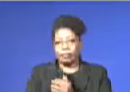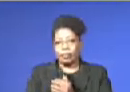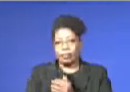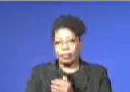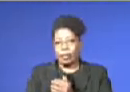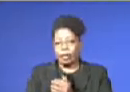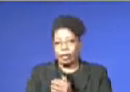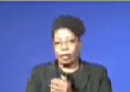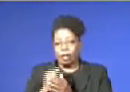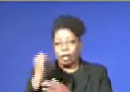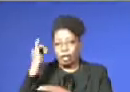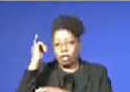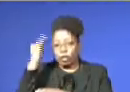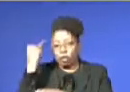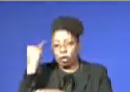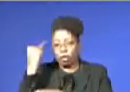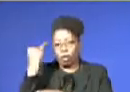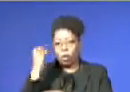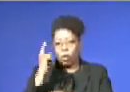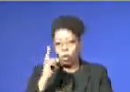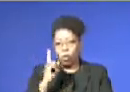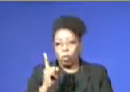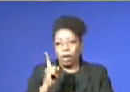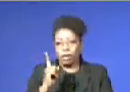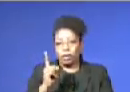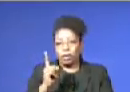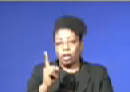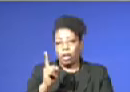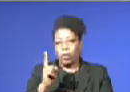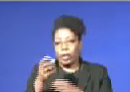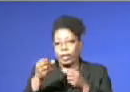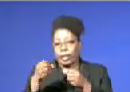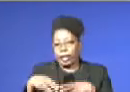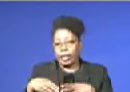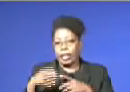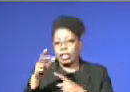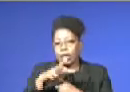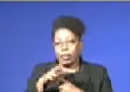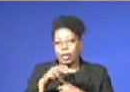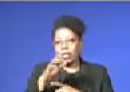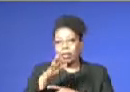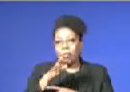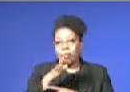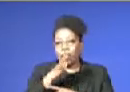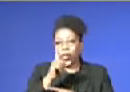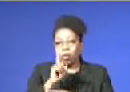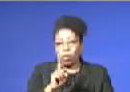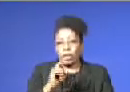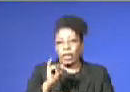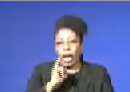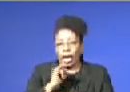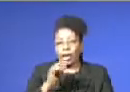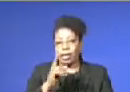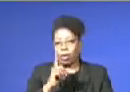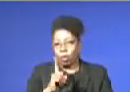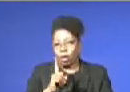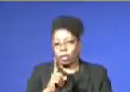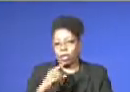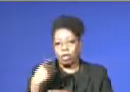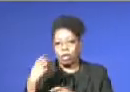been the only one in our family without a championship. His sister won one, his mother won one, I won, so we had to win for